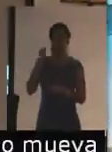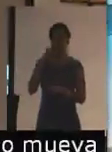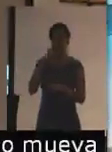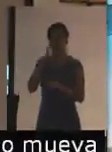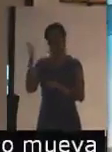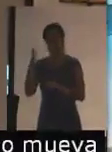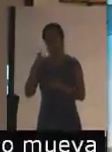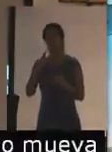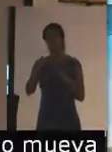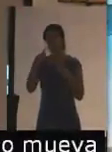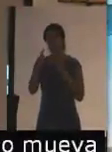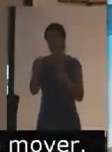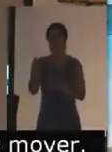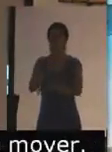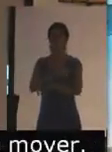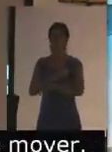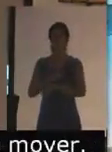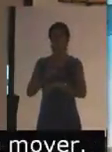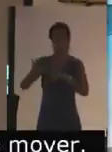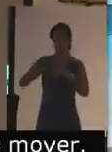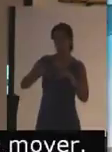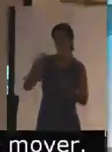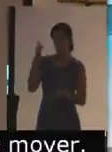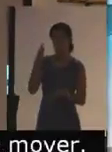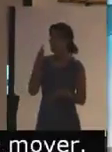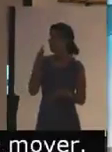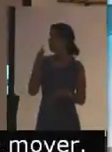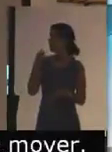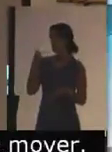After a long period in a coma, for instance.